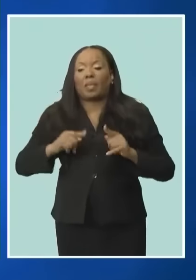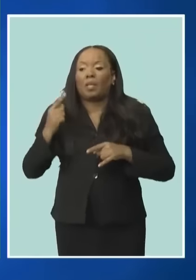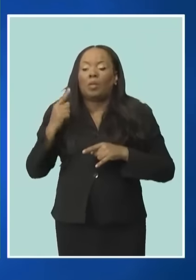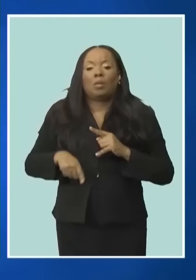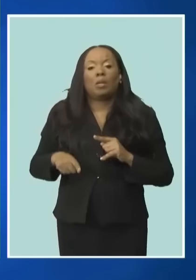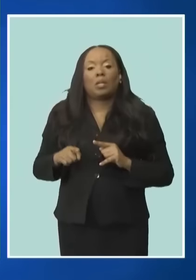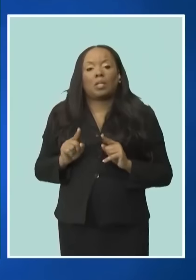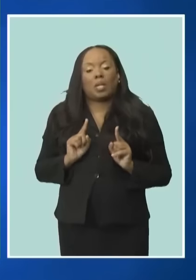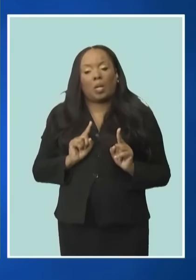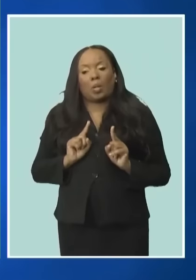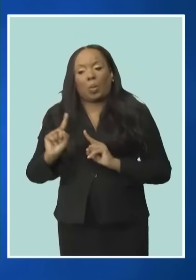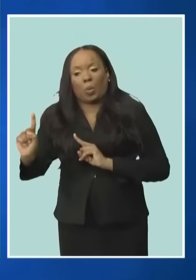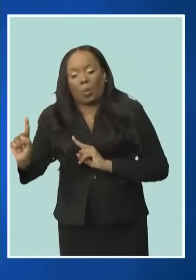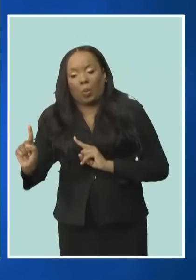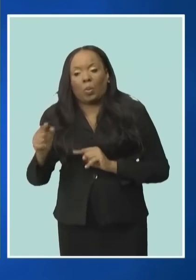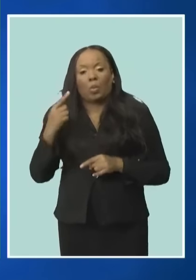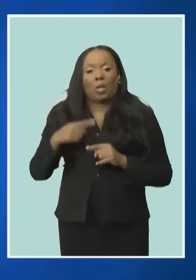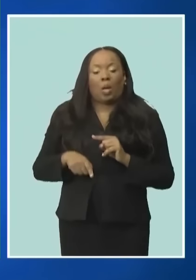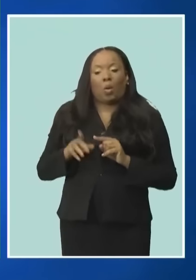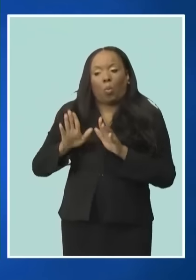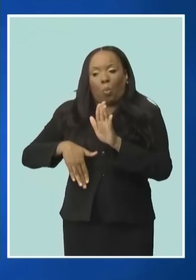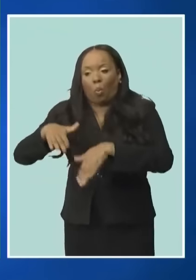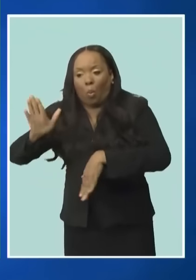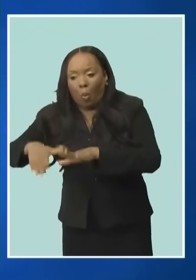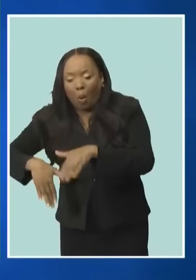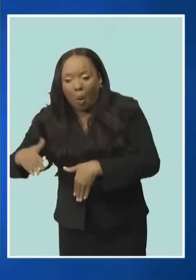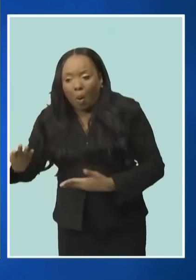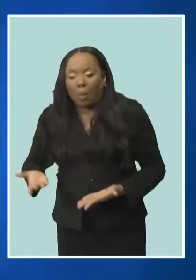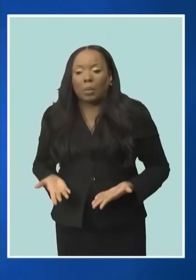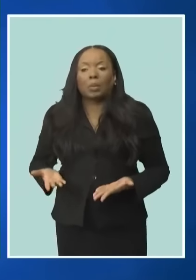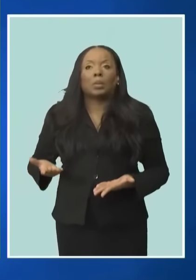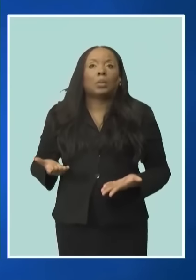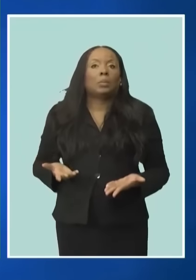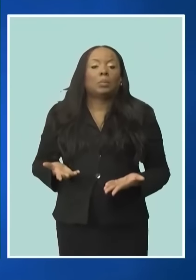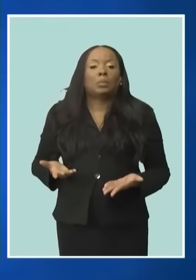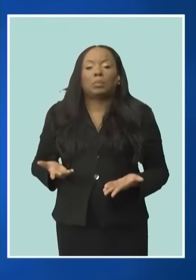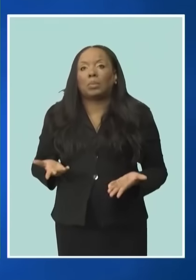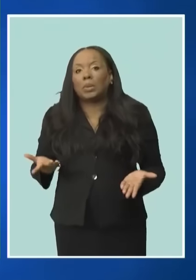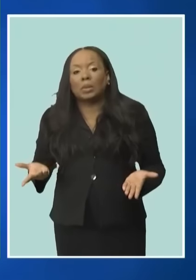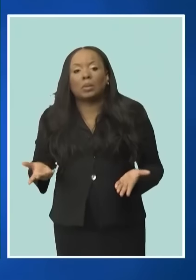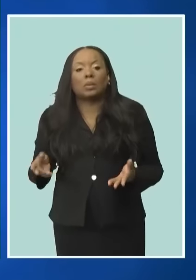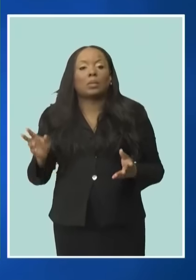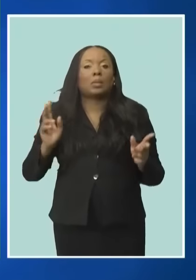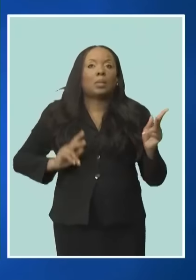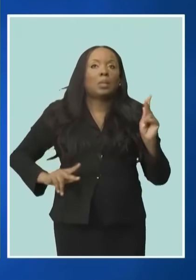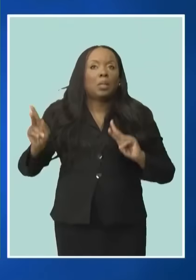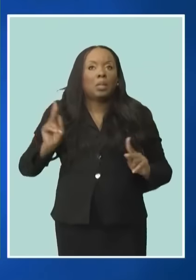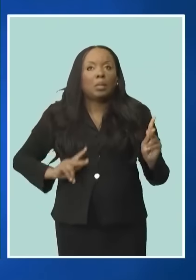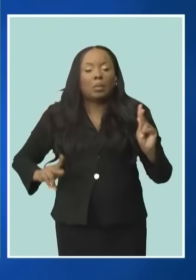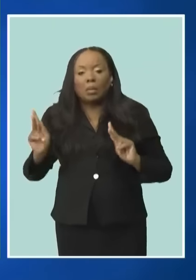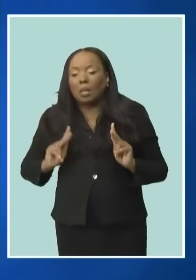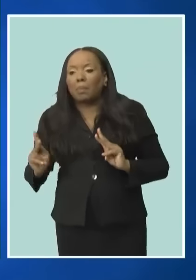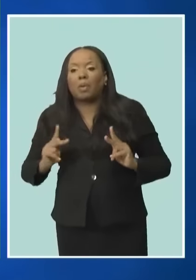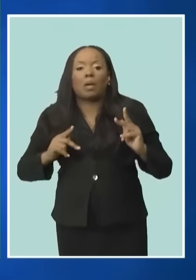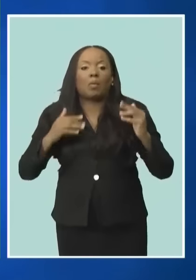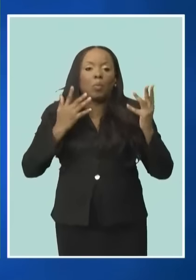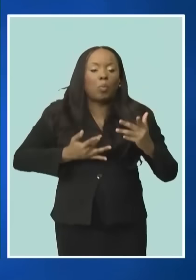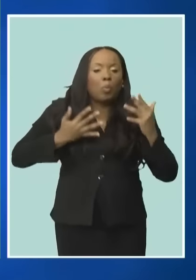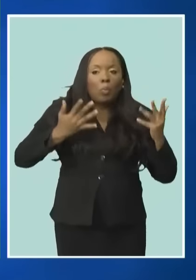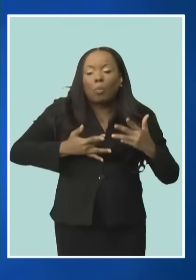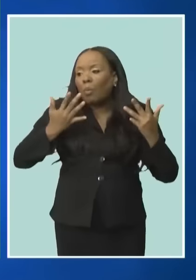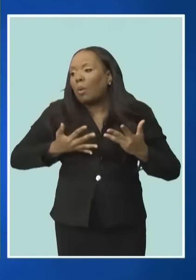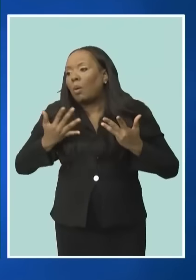for whom getting up, bathing, waiting for medication to kick in, getting appropriate transport,